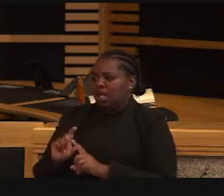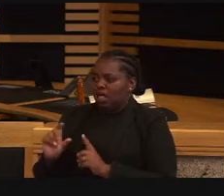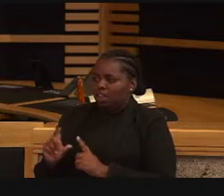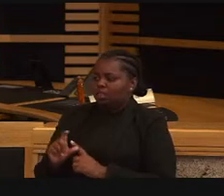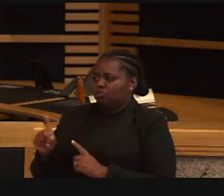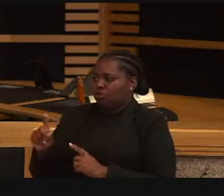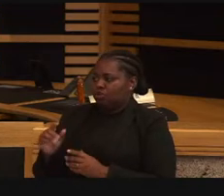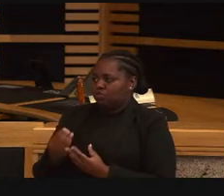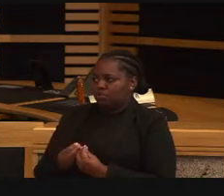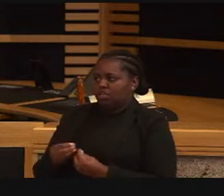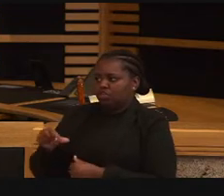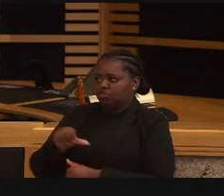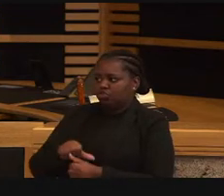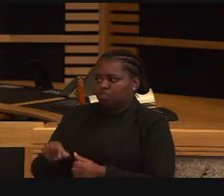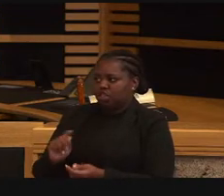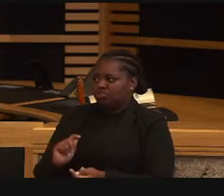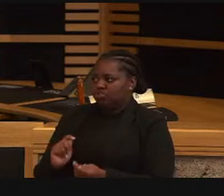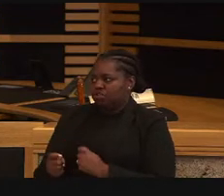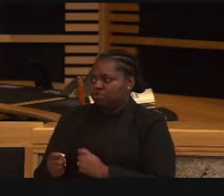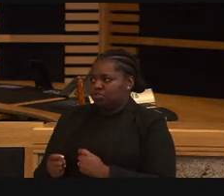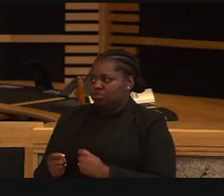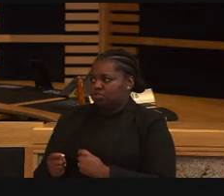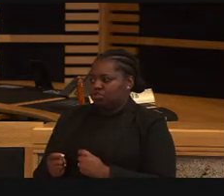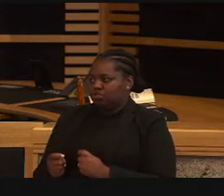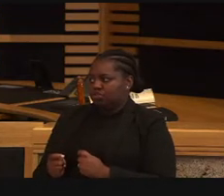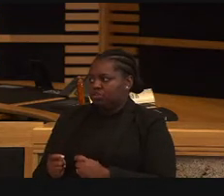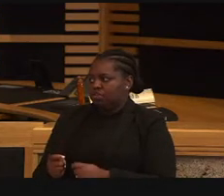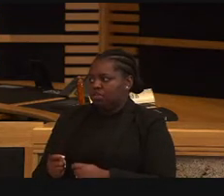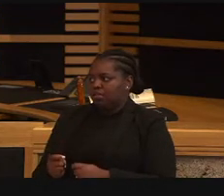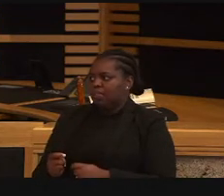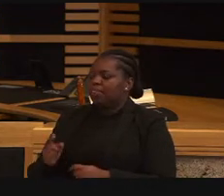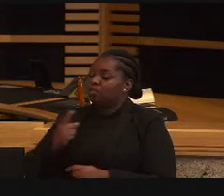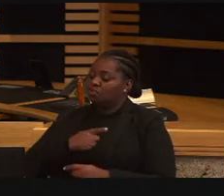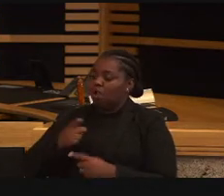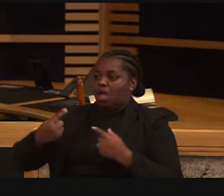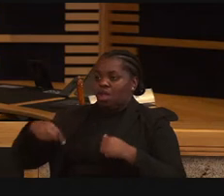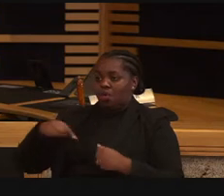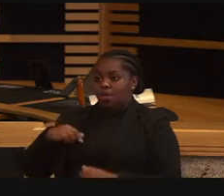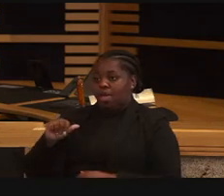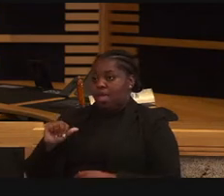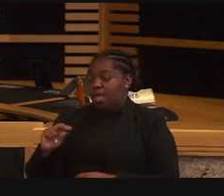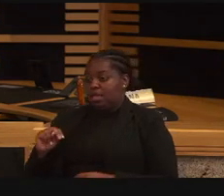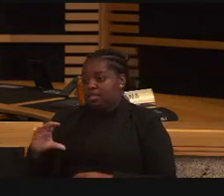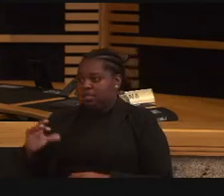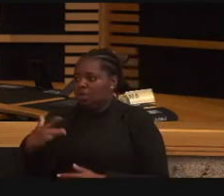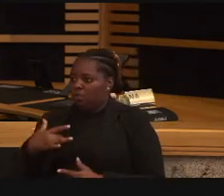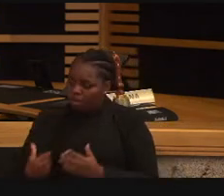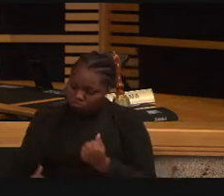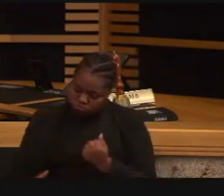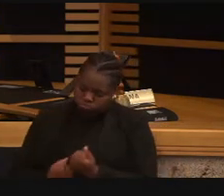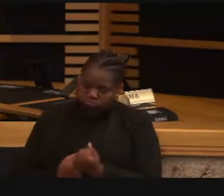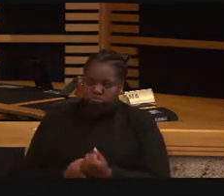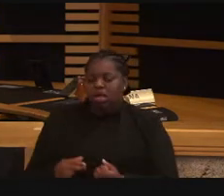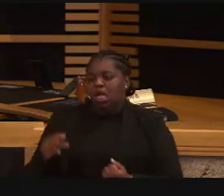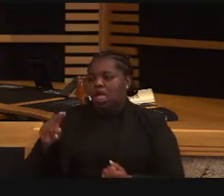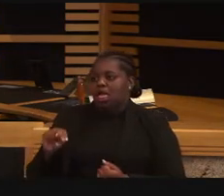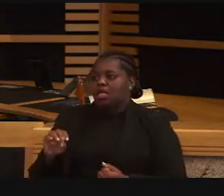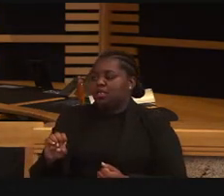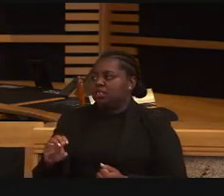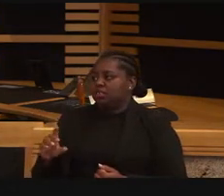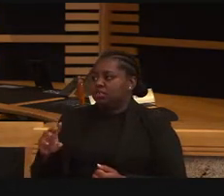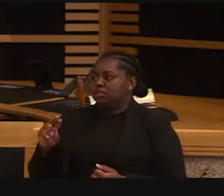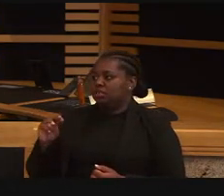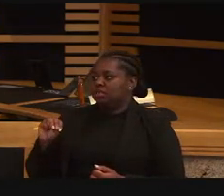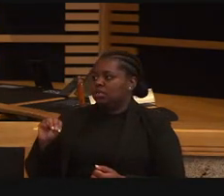and social change. That's why, as the African National Congress, we supported the MEC, Honorable